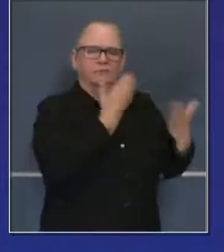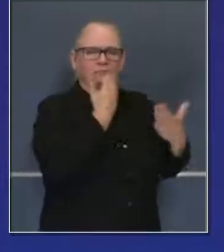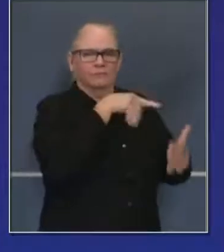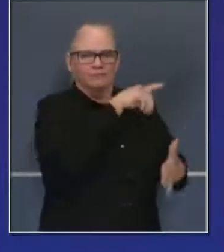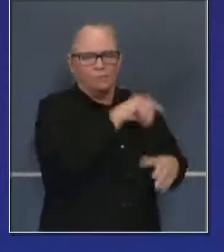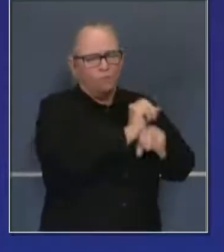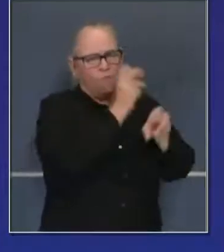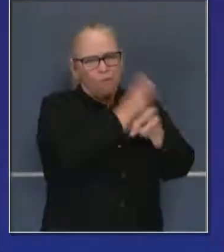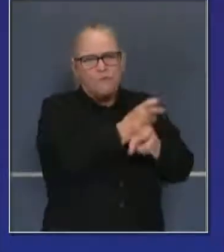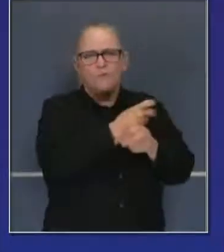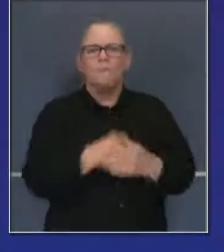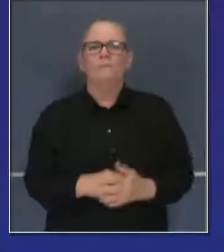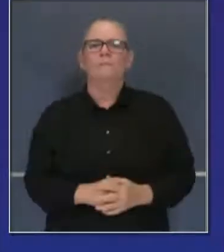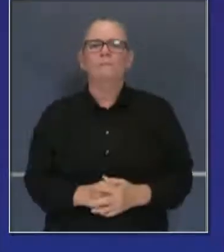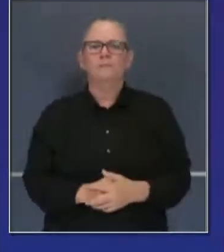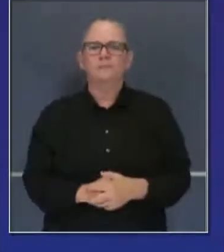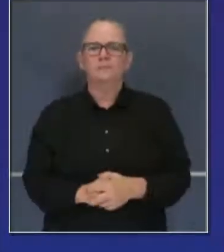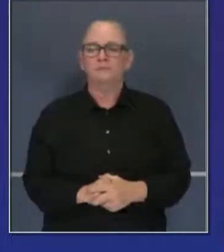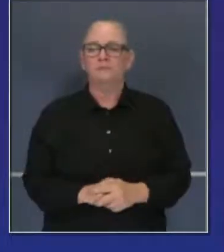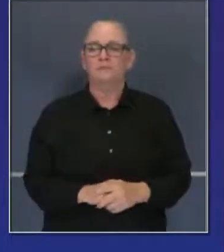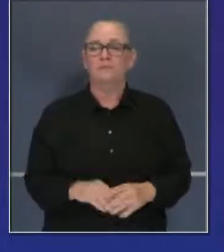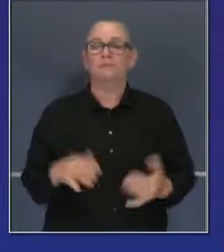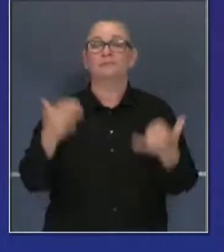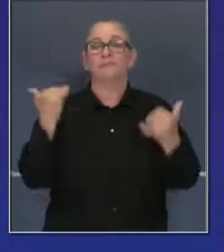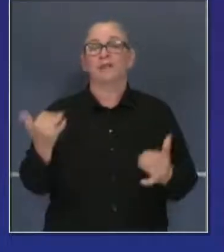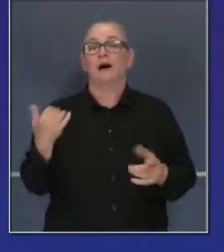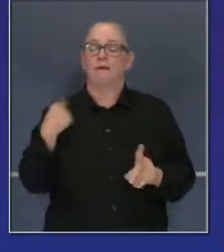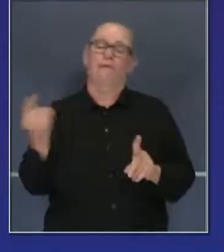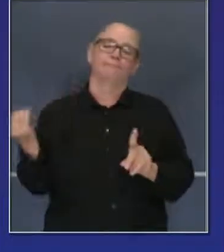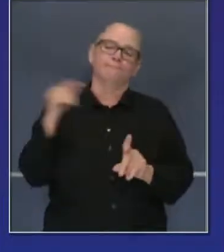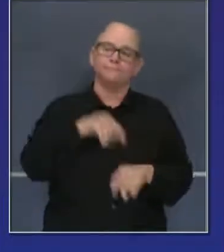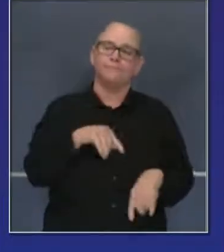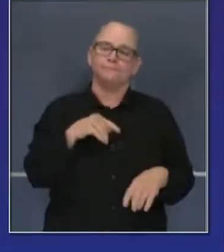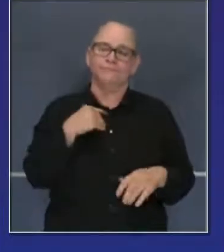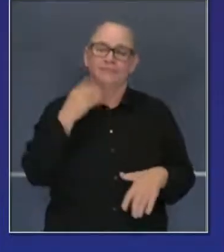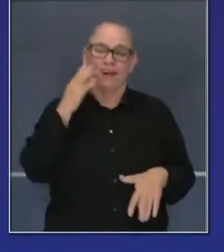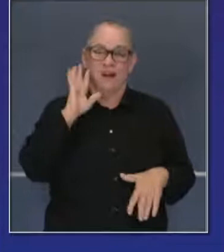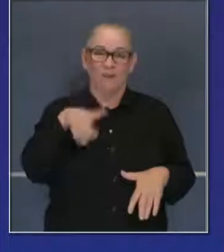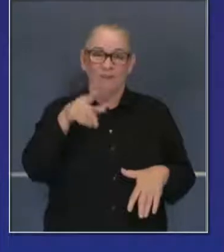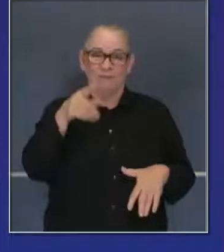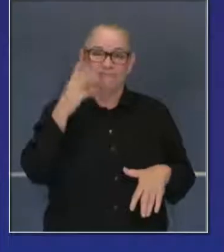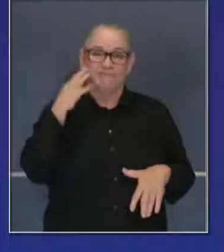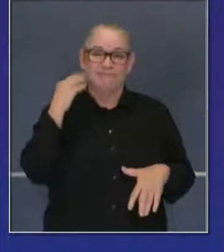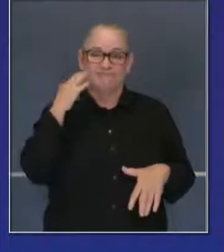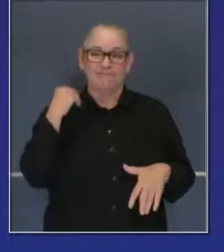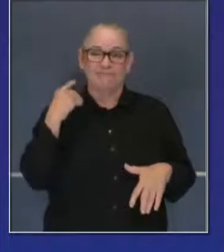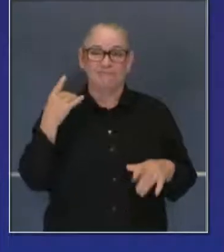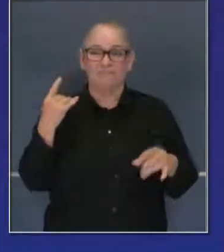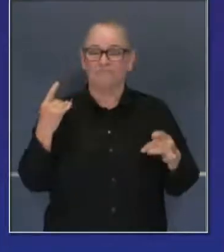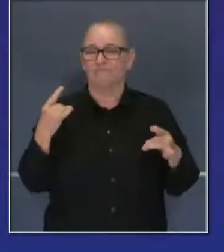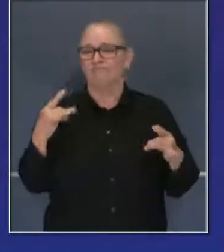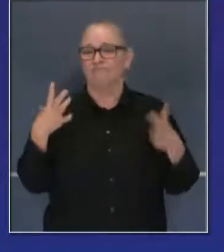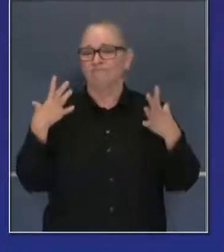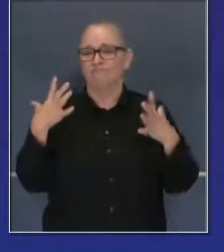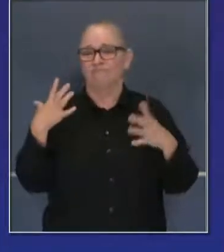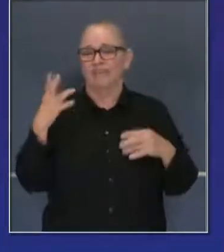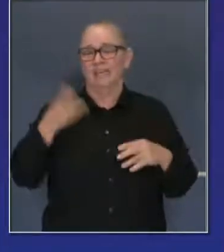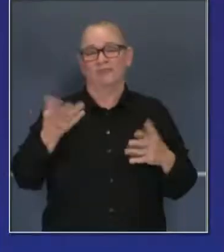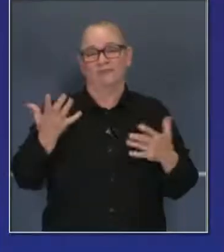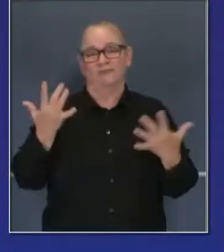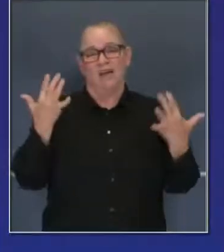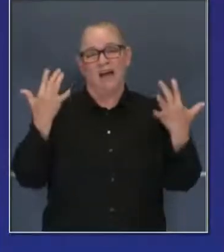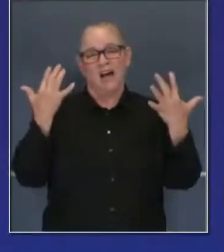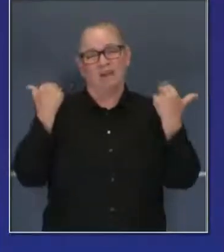came to get updated on, though I recognize is the experience we're all having with the historic wildfire season. I thought I'd start with